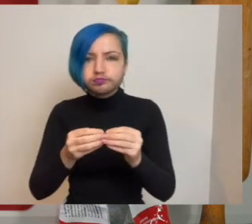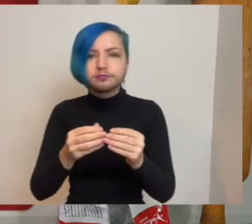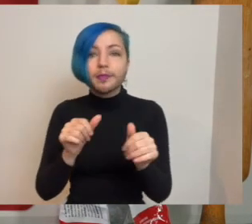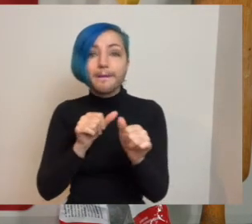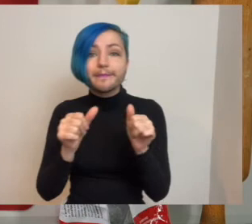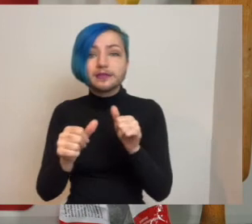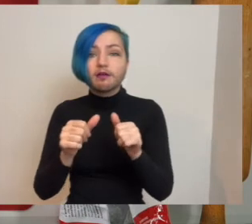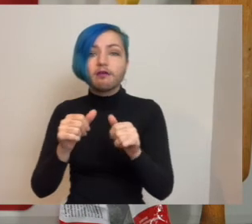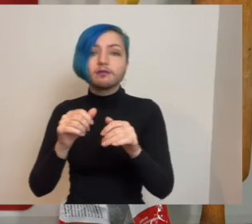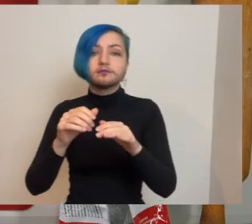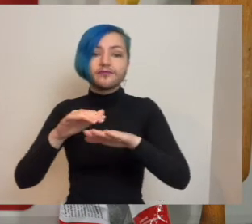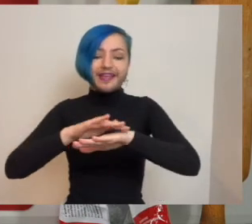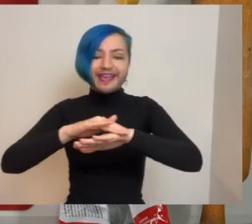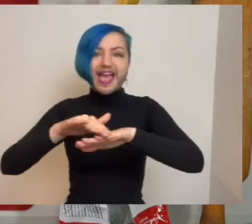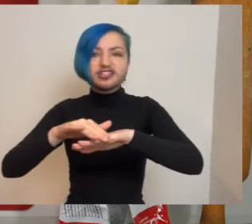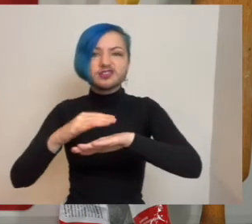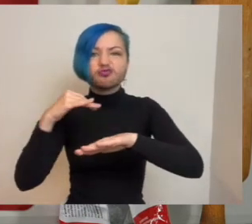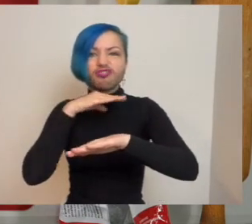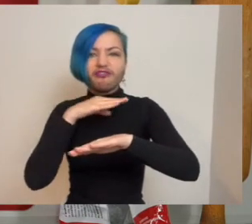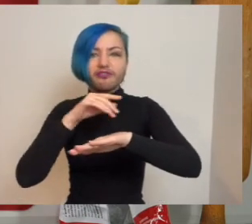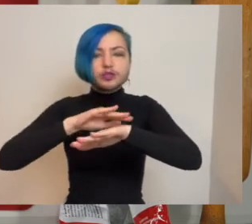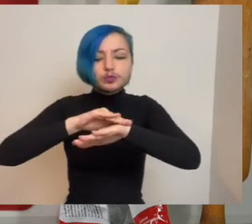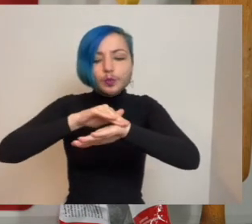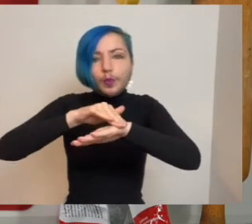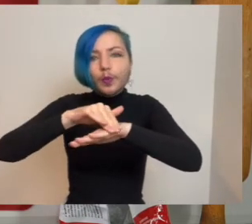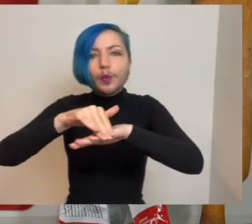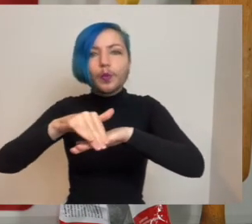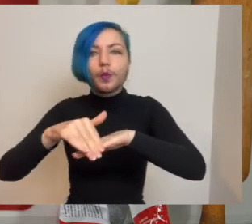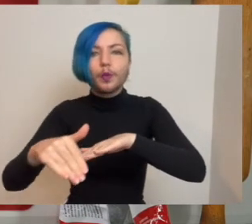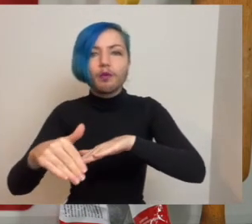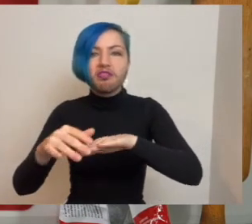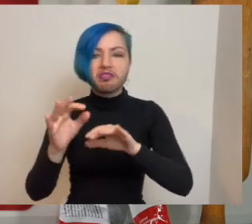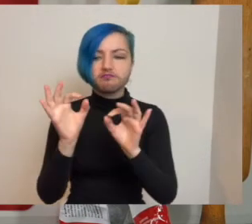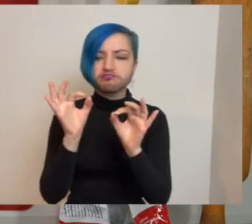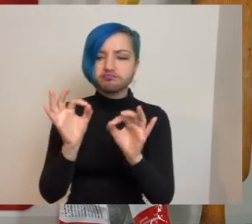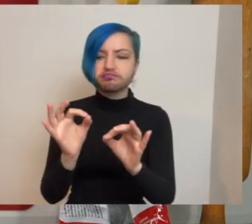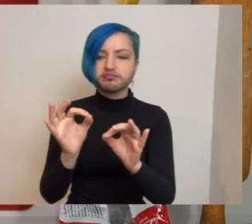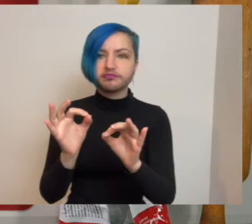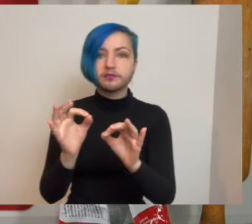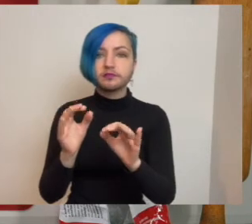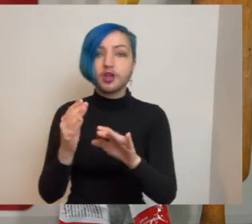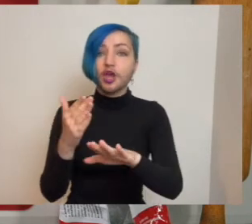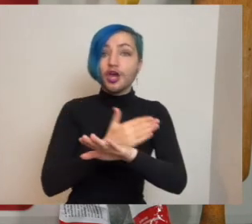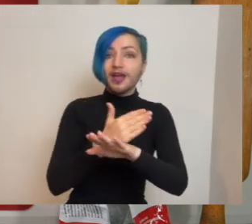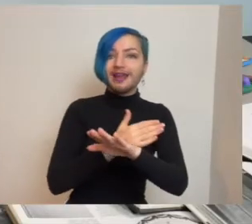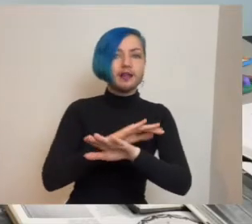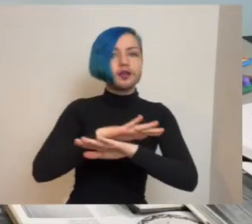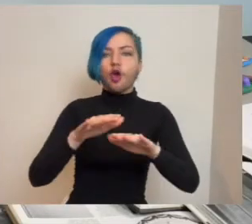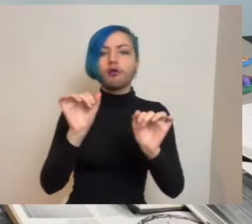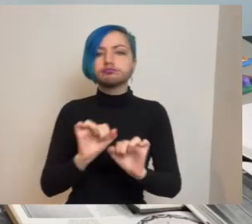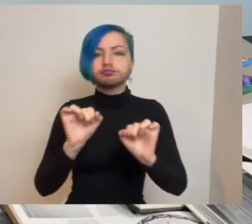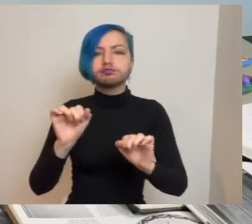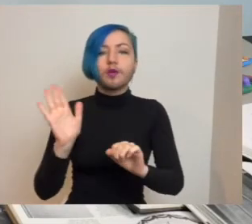smooth out all the kind of rough edges and kind of get the finish that you want, as opposed to doing it all